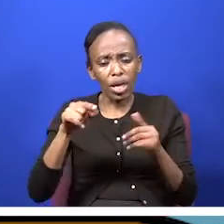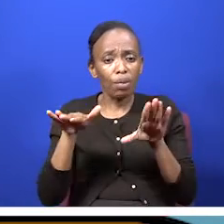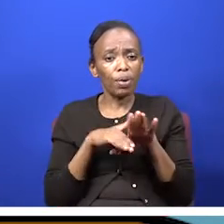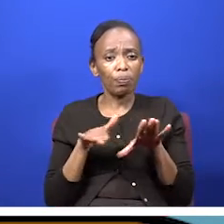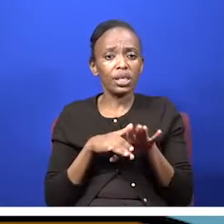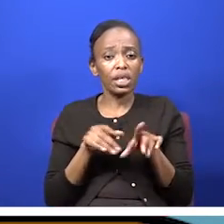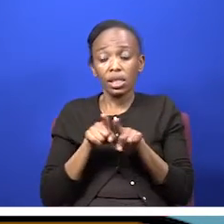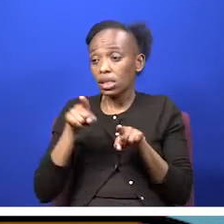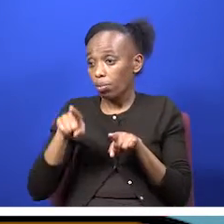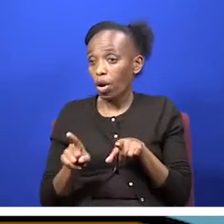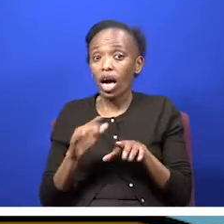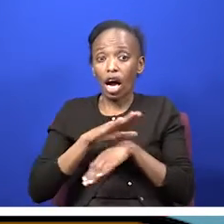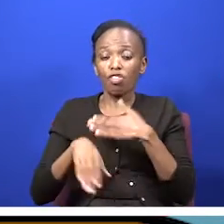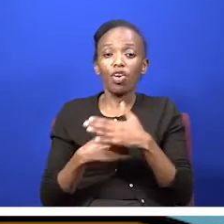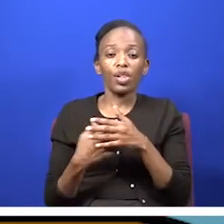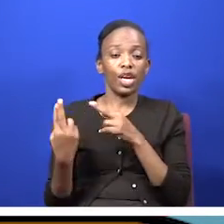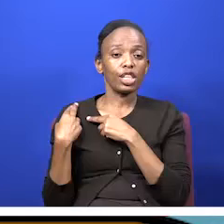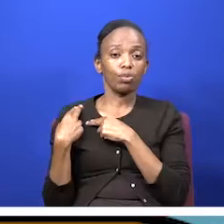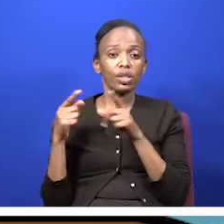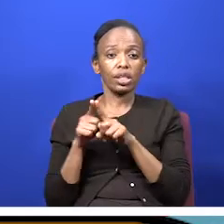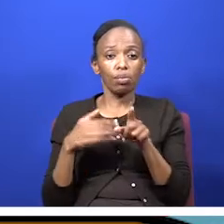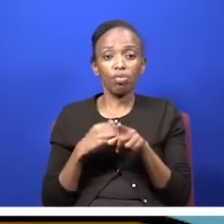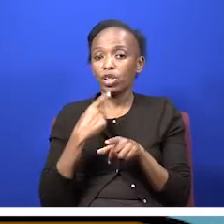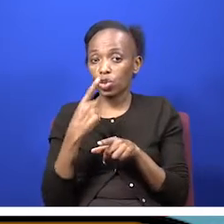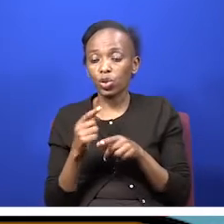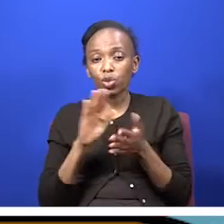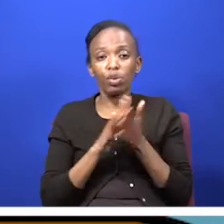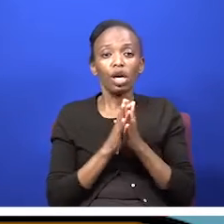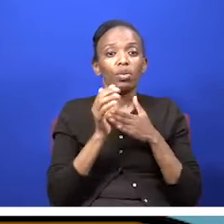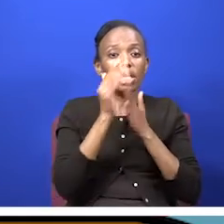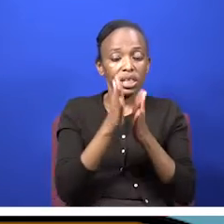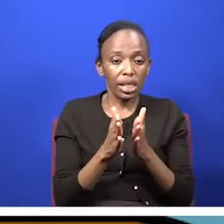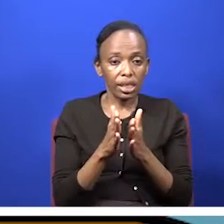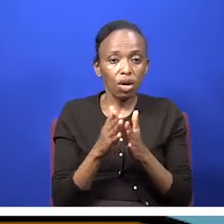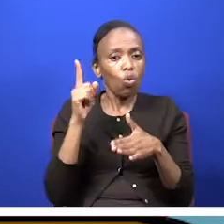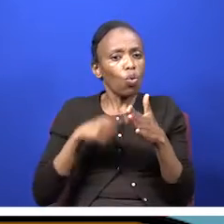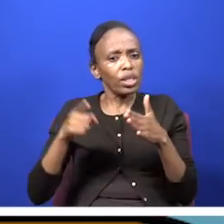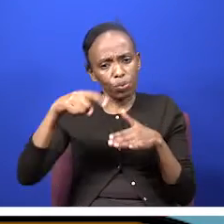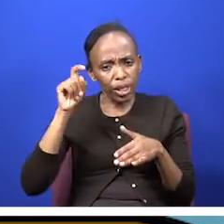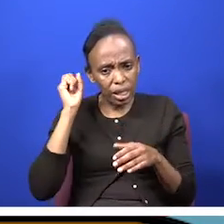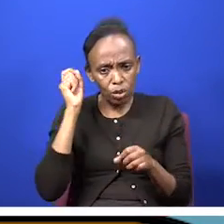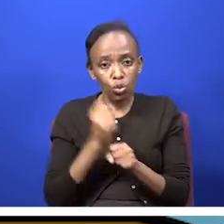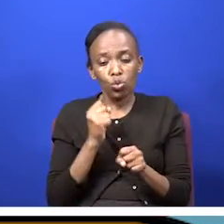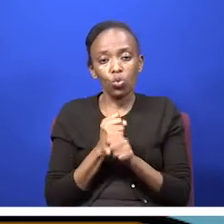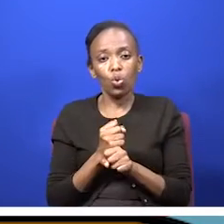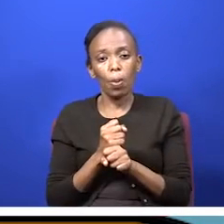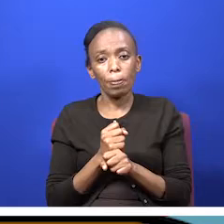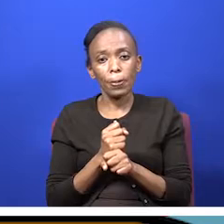we are just citizens and they are the ones who have all the mandate or they have been told to lead us. What is it that we should